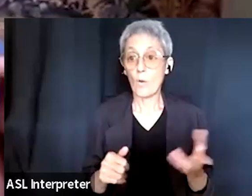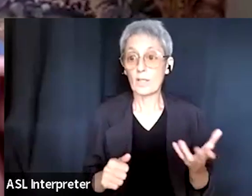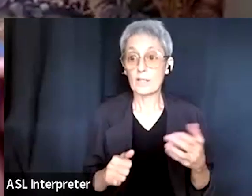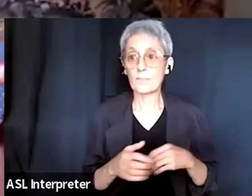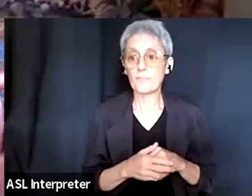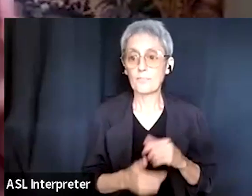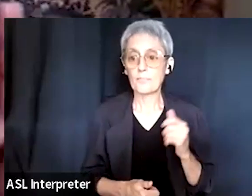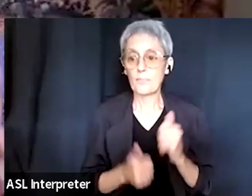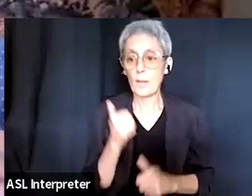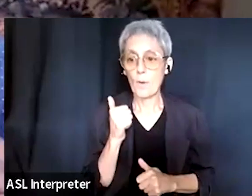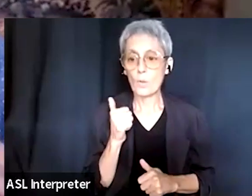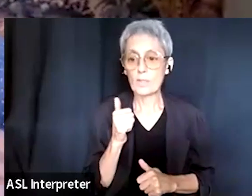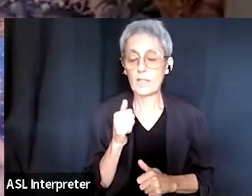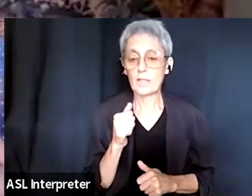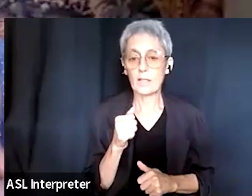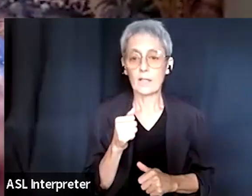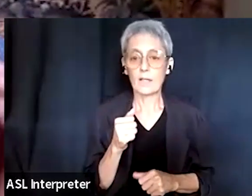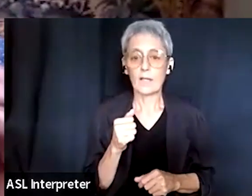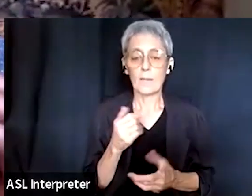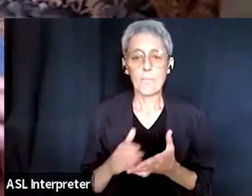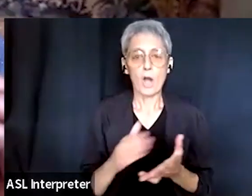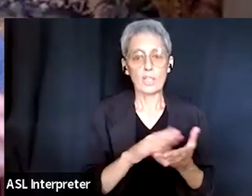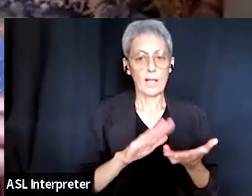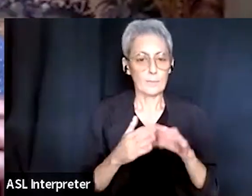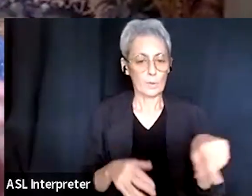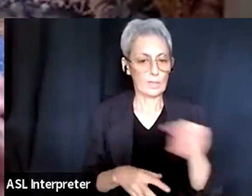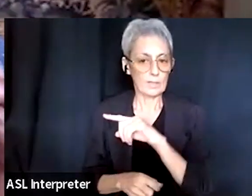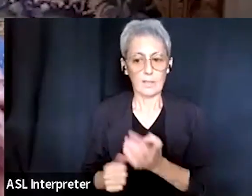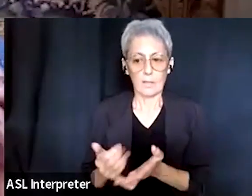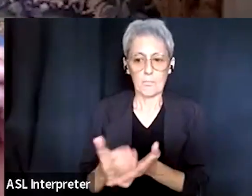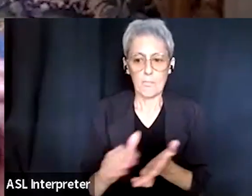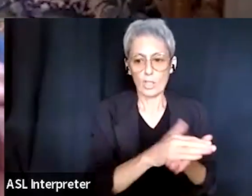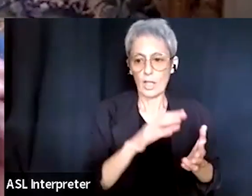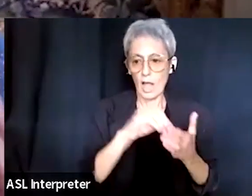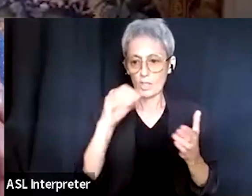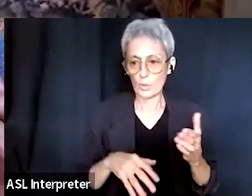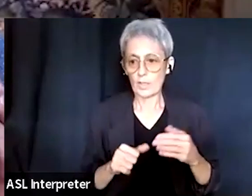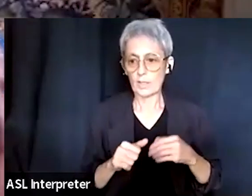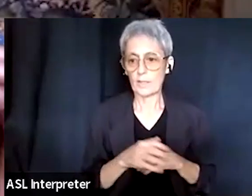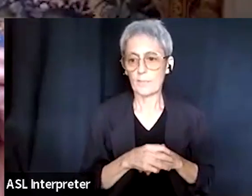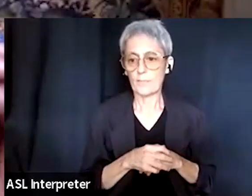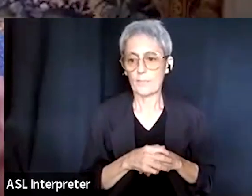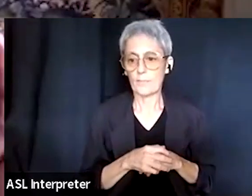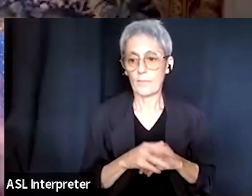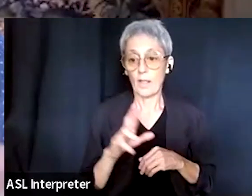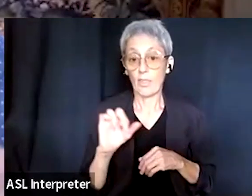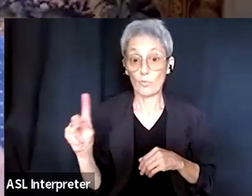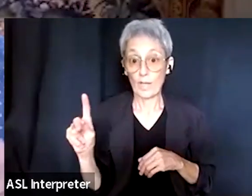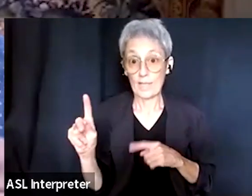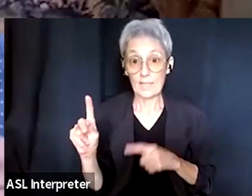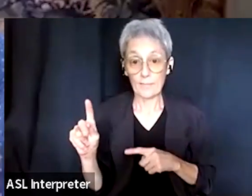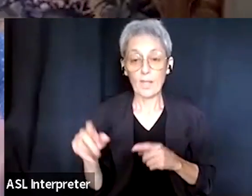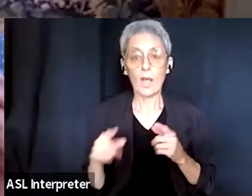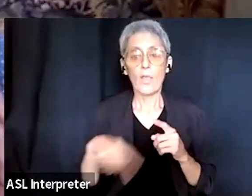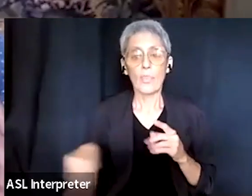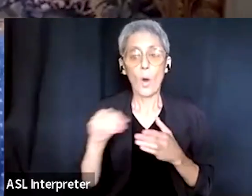on marginalized communities, marginalized students. And so the risk there is that those students are the